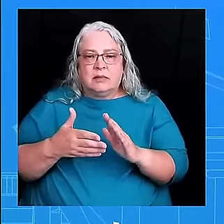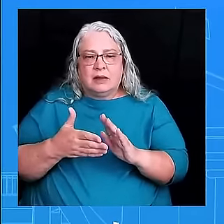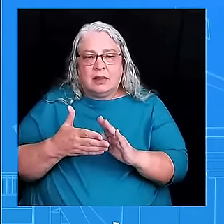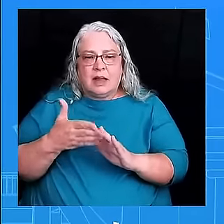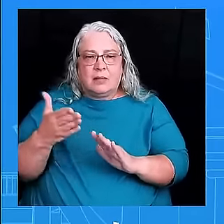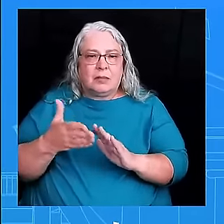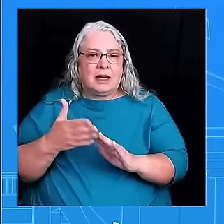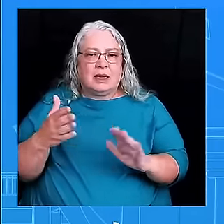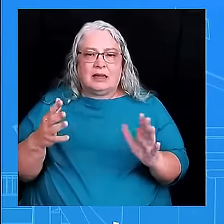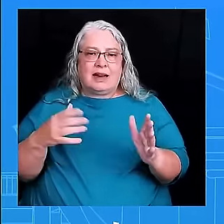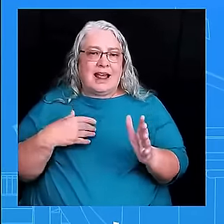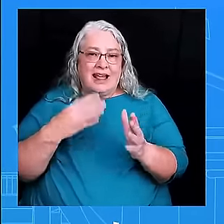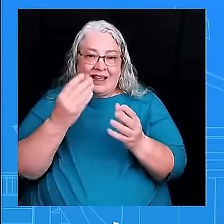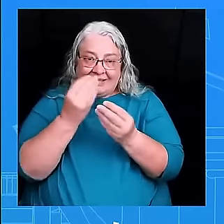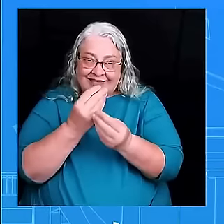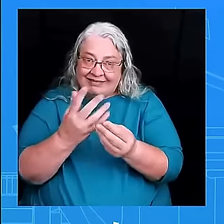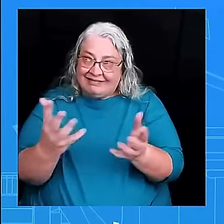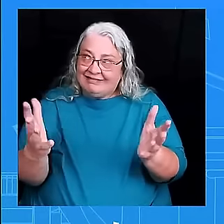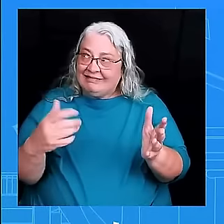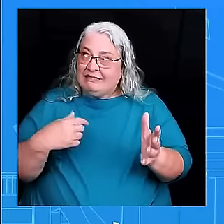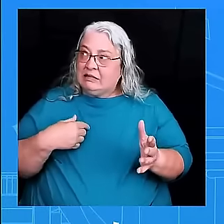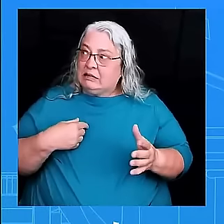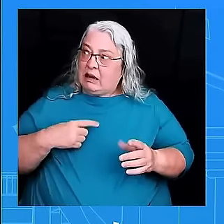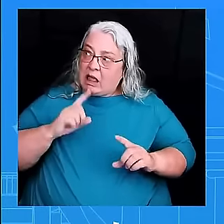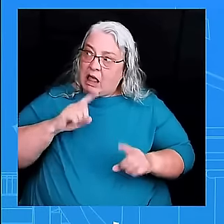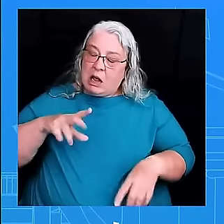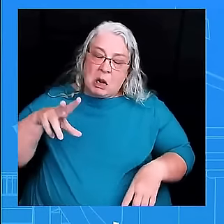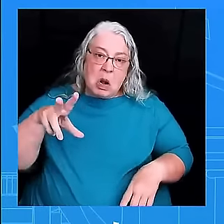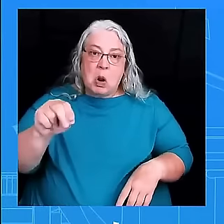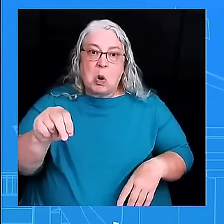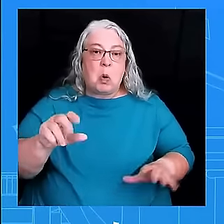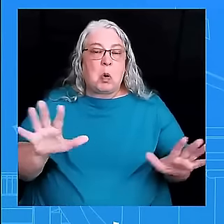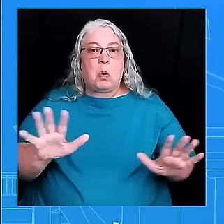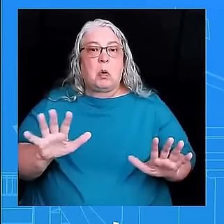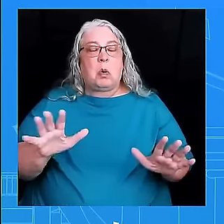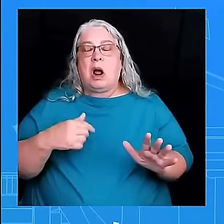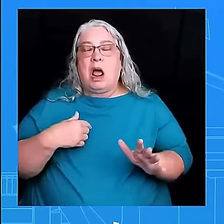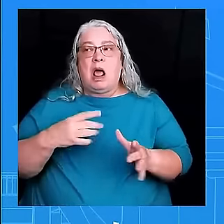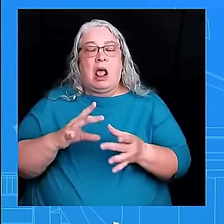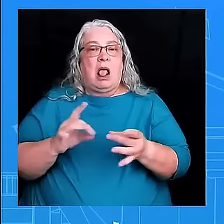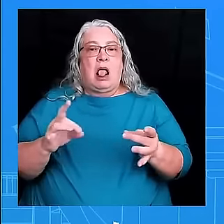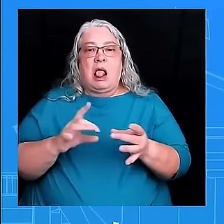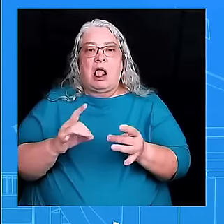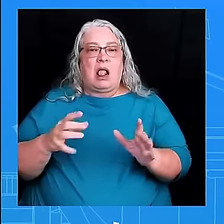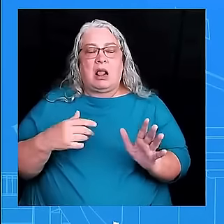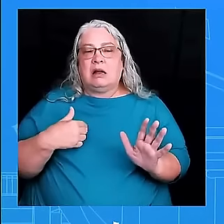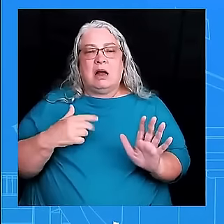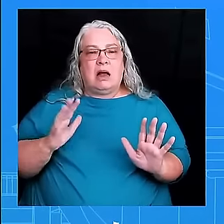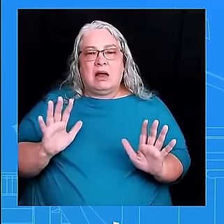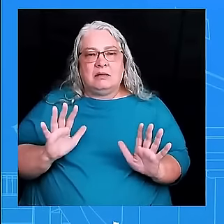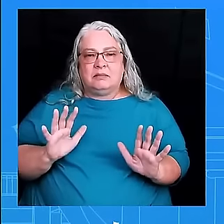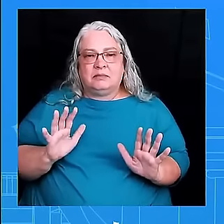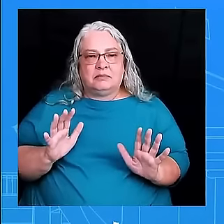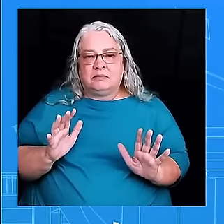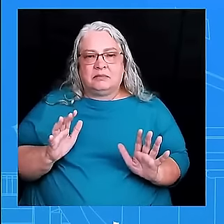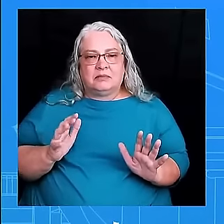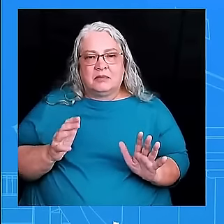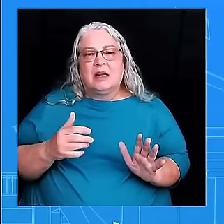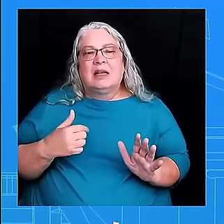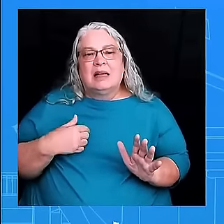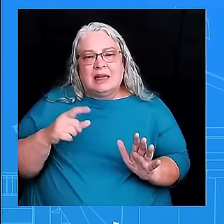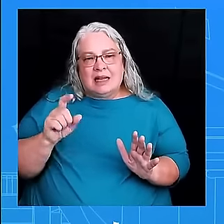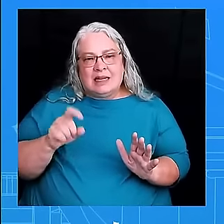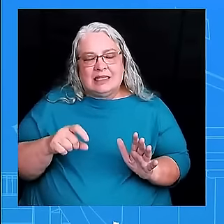reveal some of his thinking about how he's got to balance this. I think you have to look at this in separate pieces, right? The president has